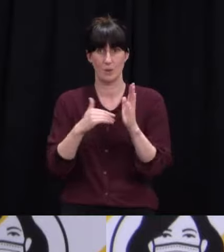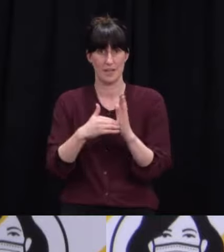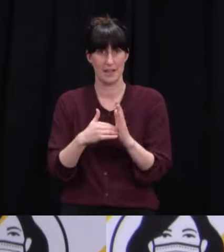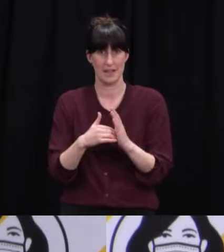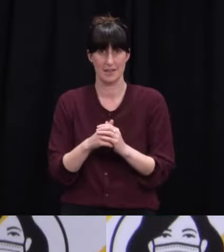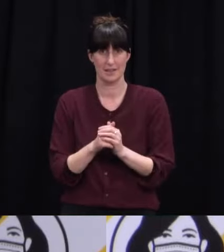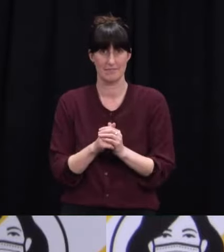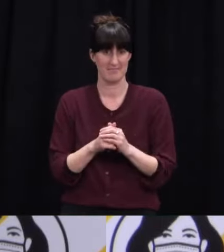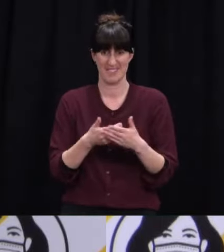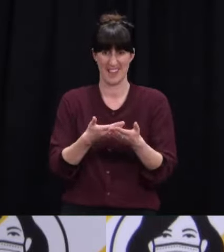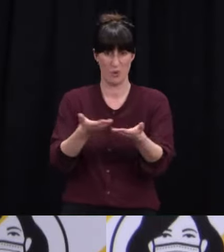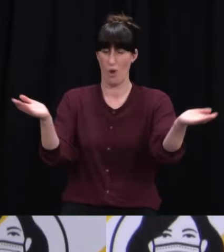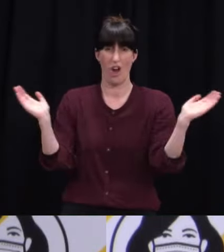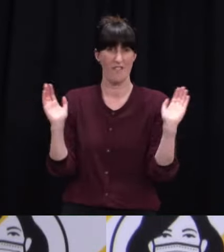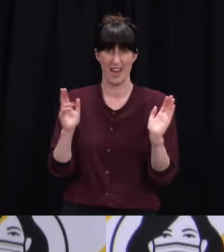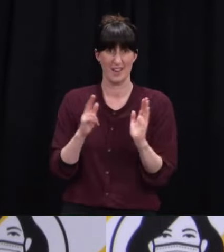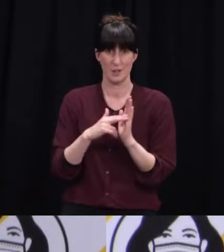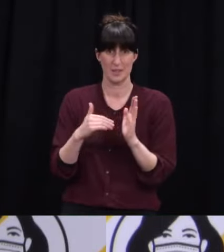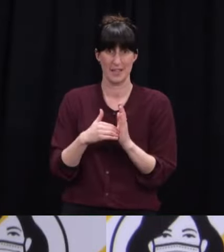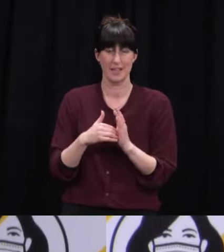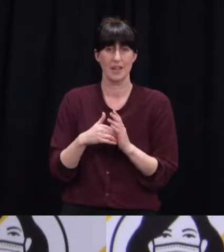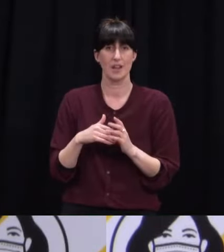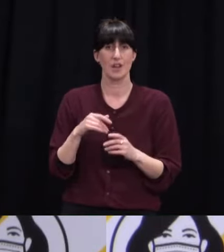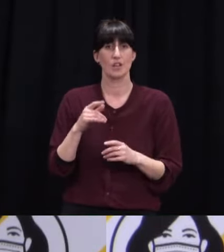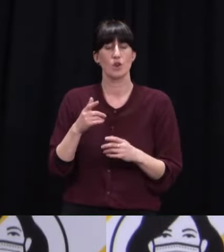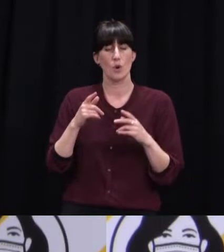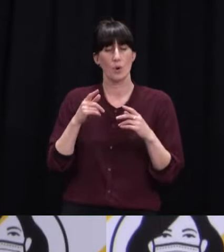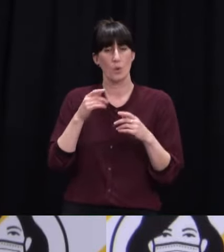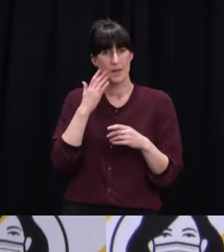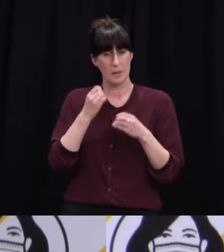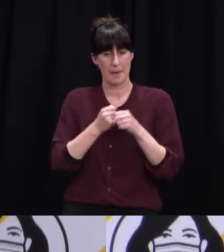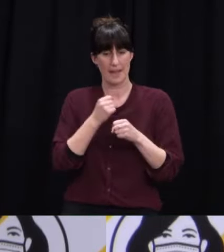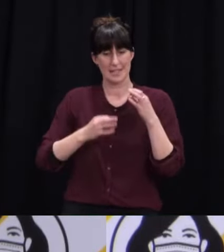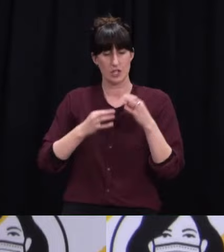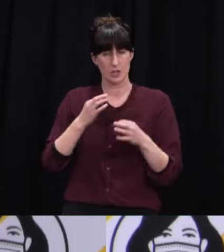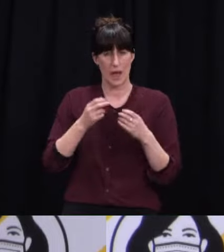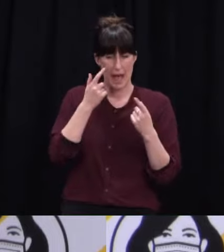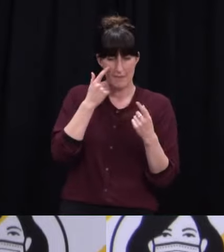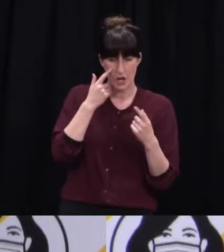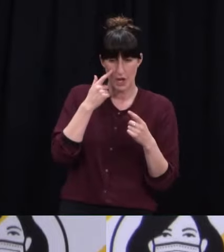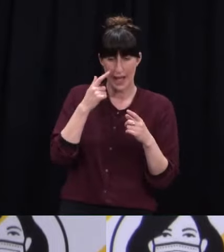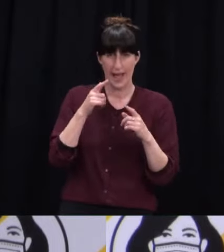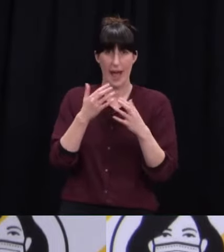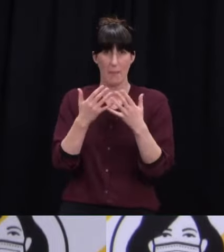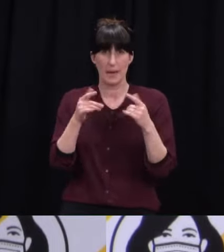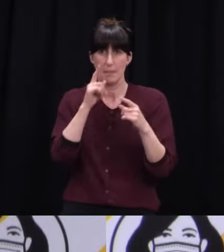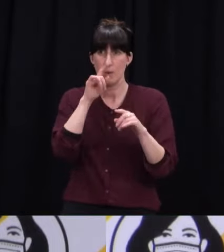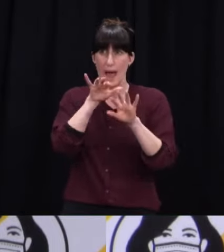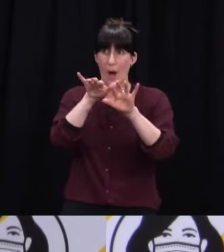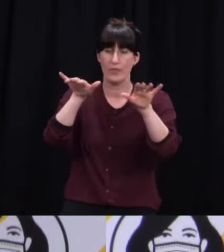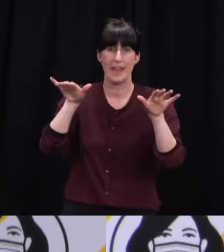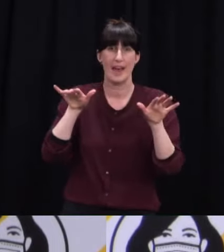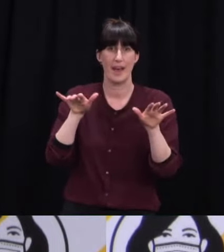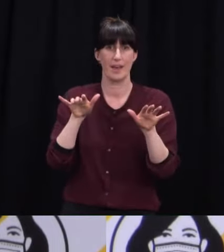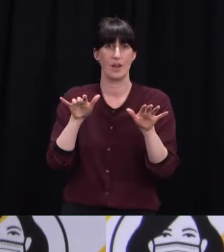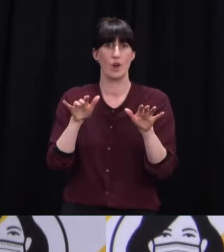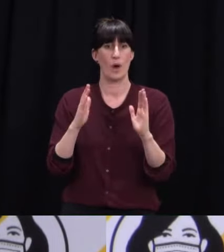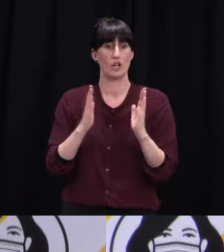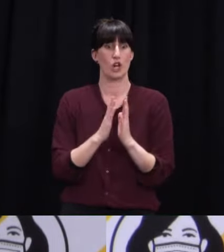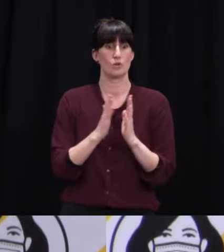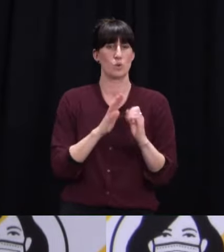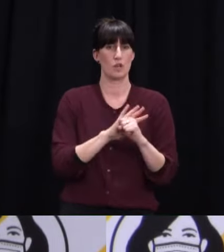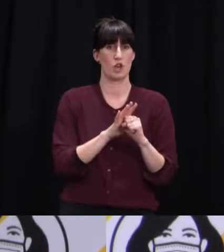all over the country. So we'll look at all of those things when we make those decisions, and we've still got a couple of days to go before we next have to make